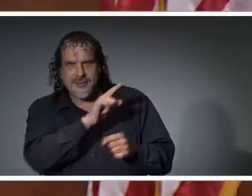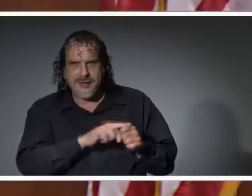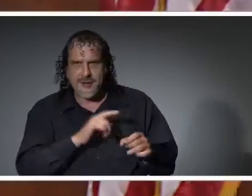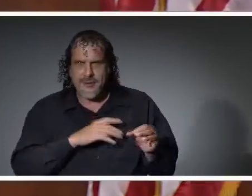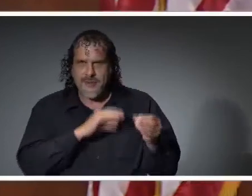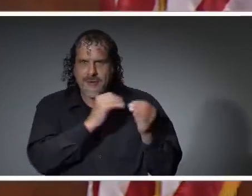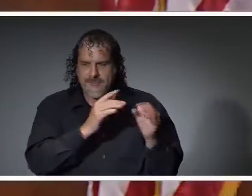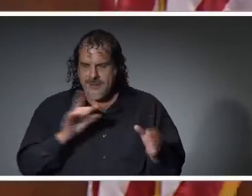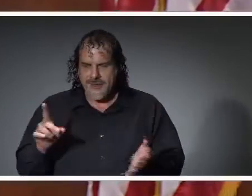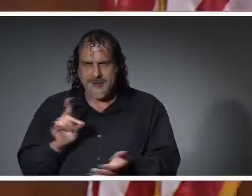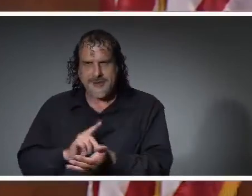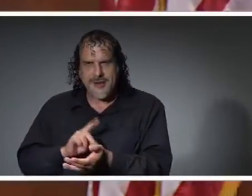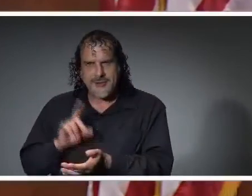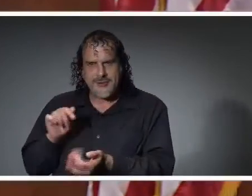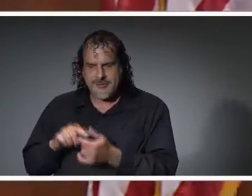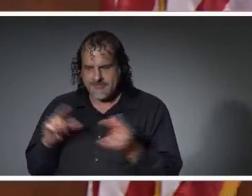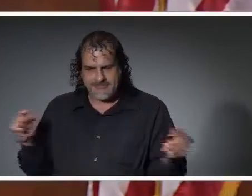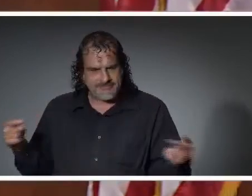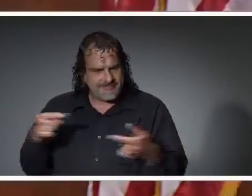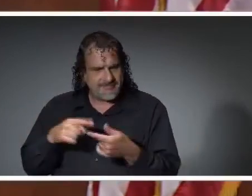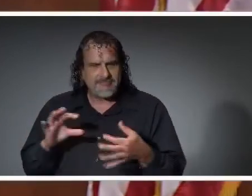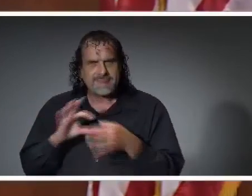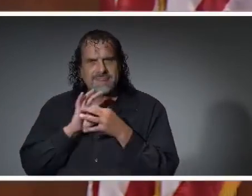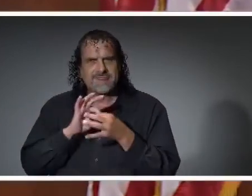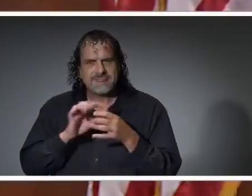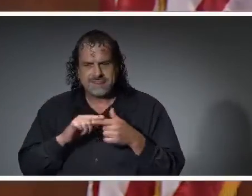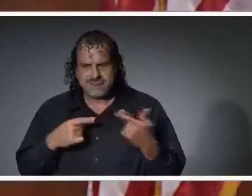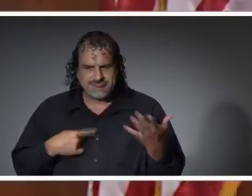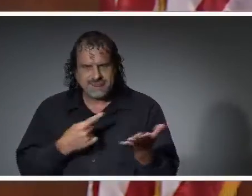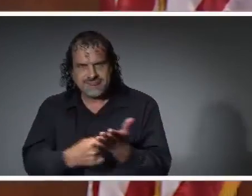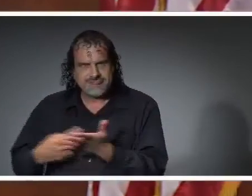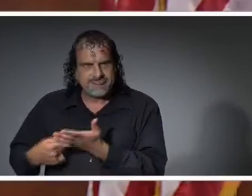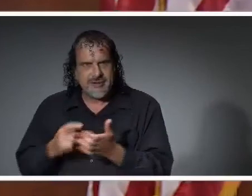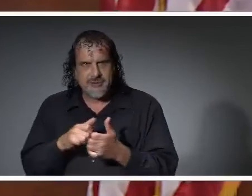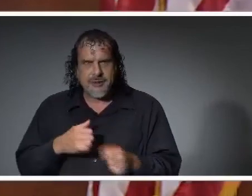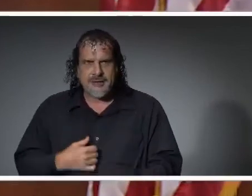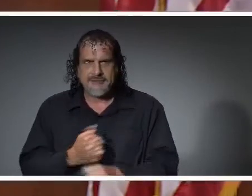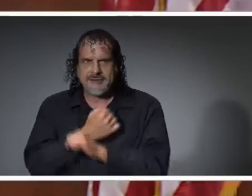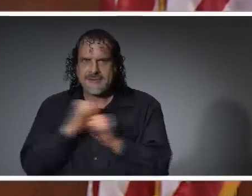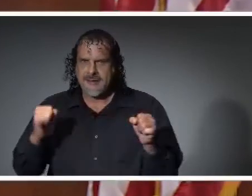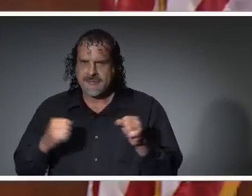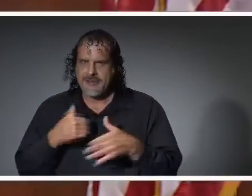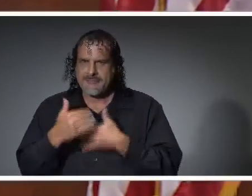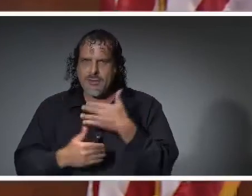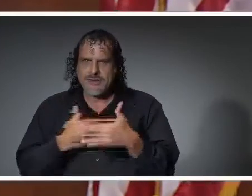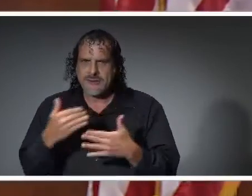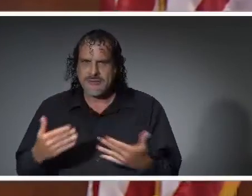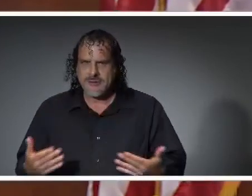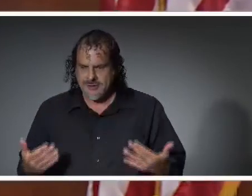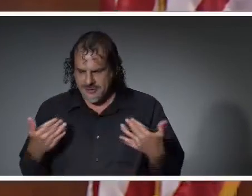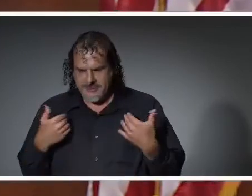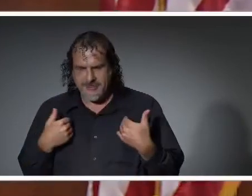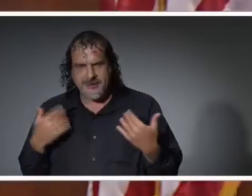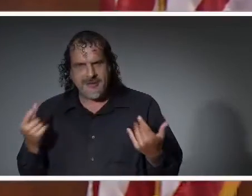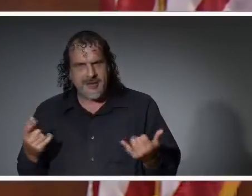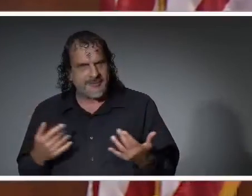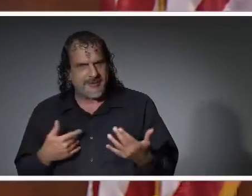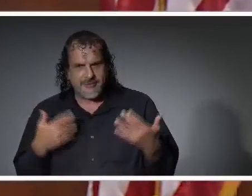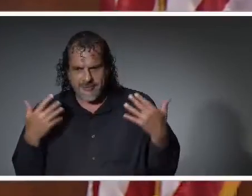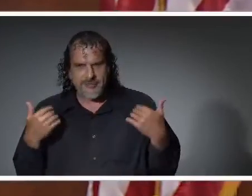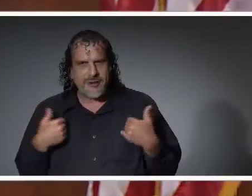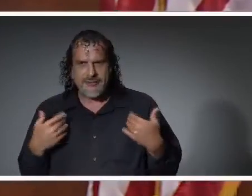ensure that we have a safe election process, and it has been done. We have